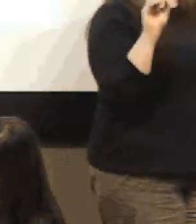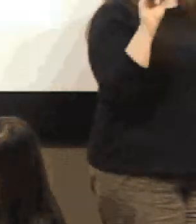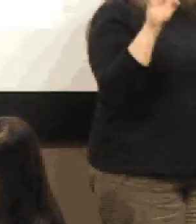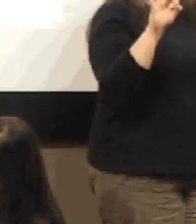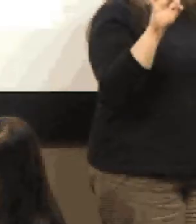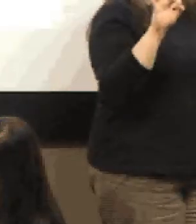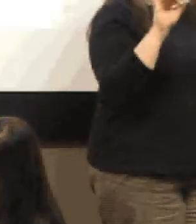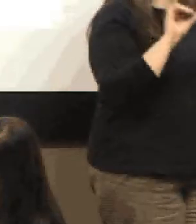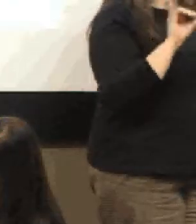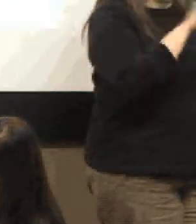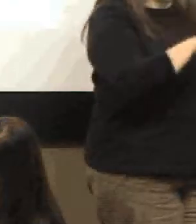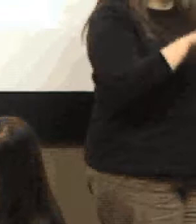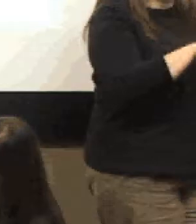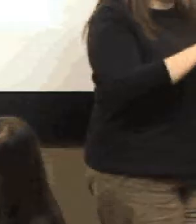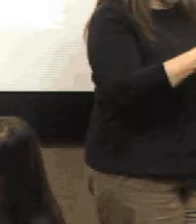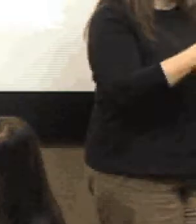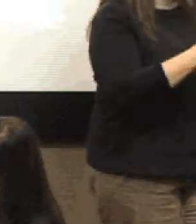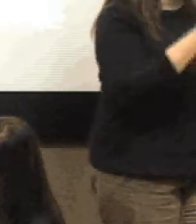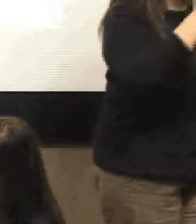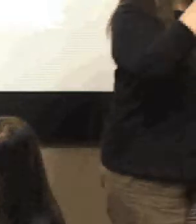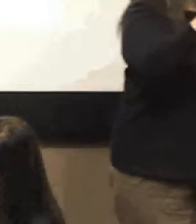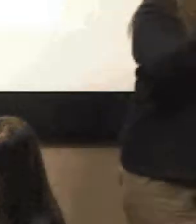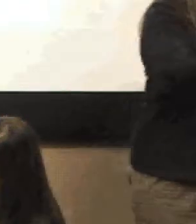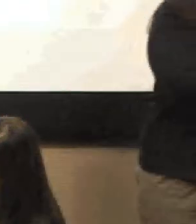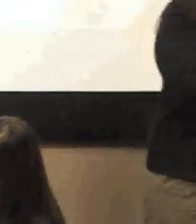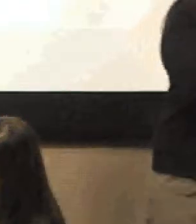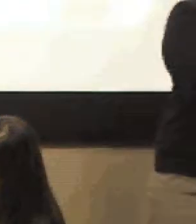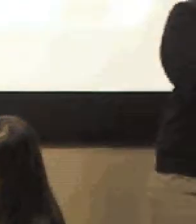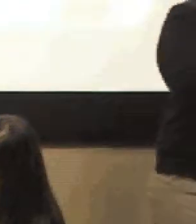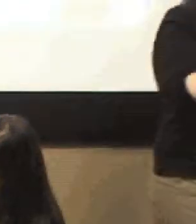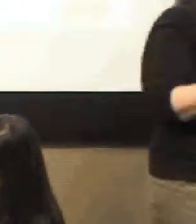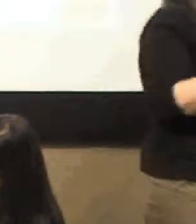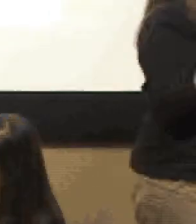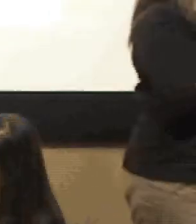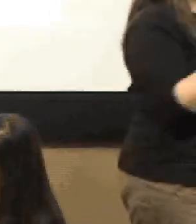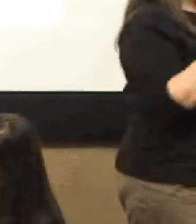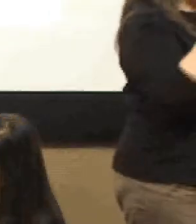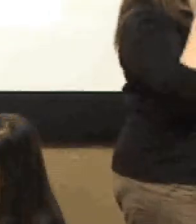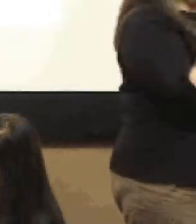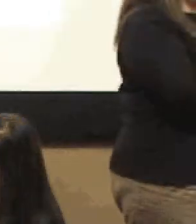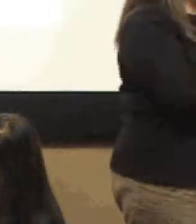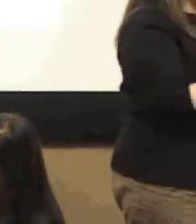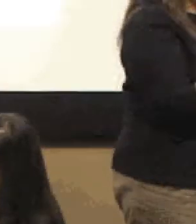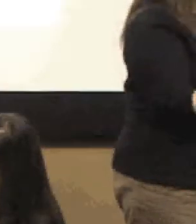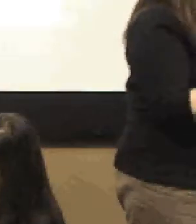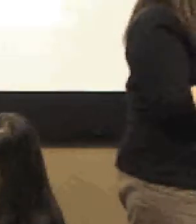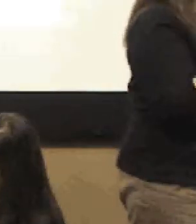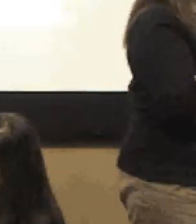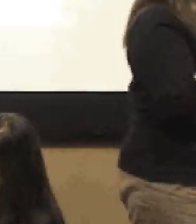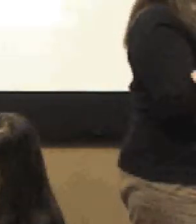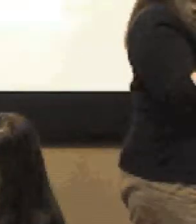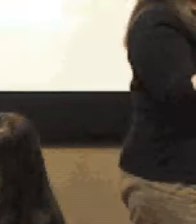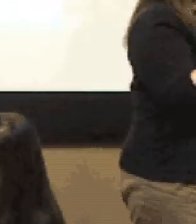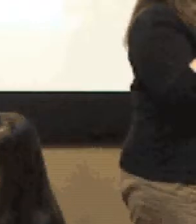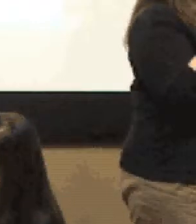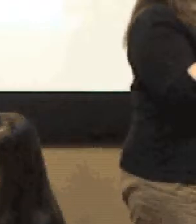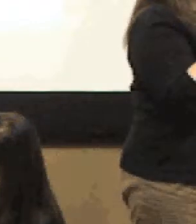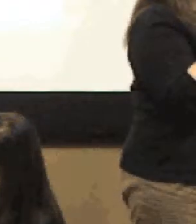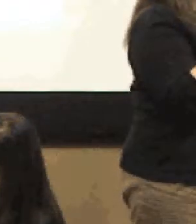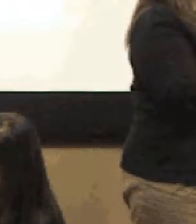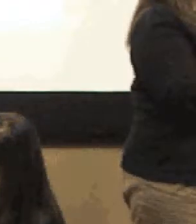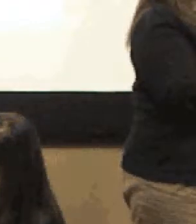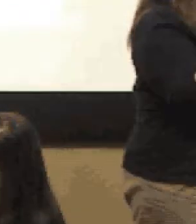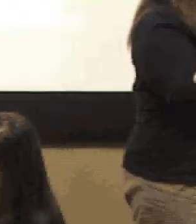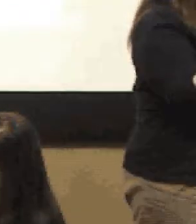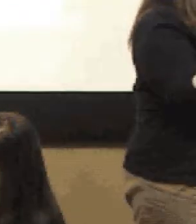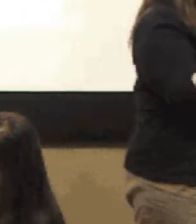2009. Okay, so this has been here. And in some ways, things haven't changed all that much. I mean, the media was in the toilet in some